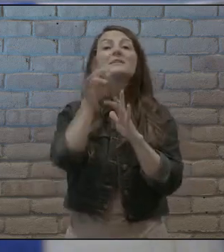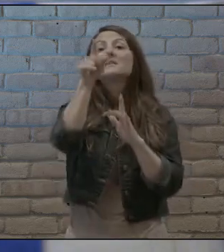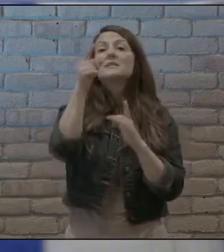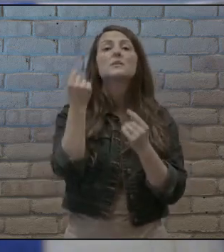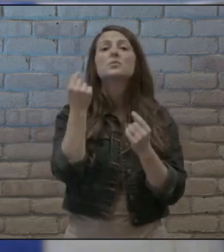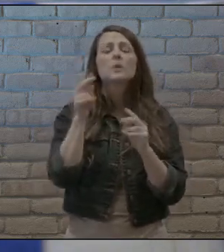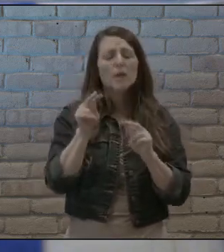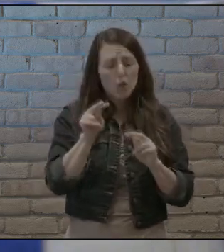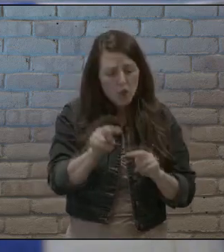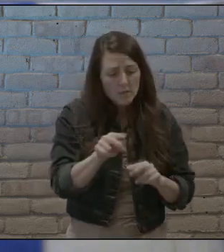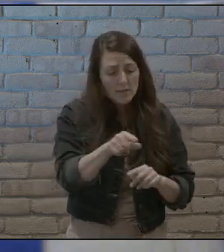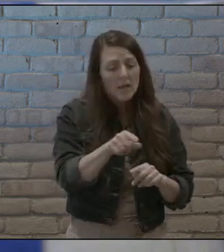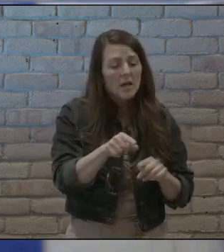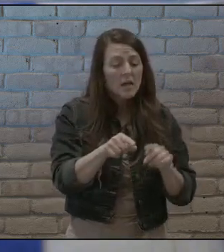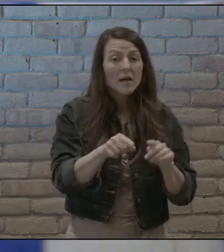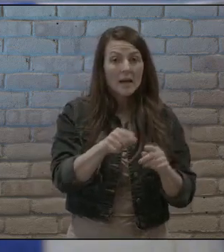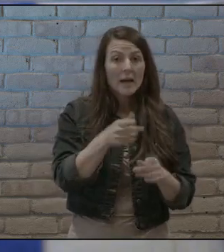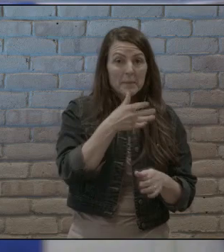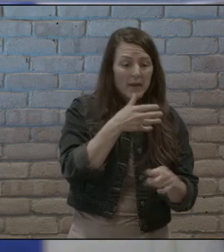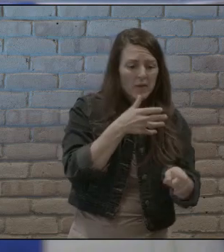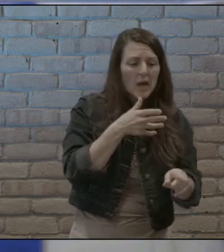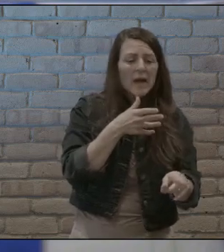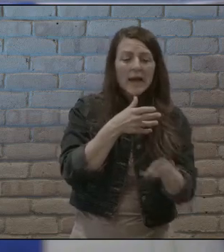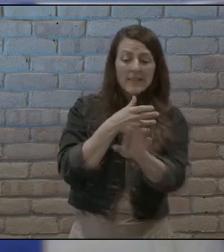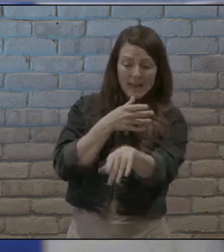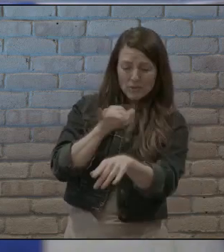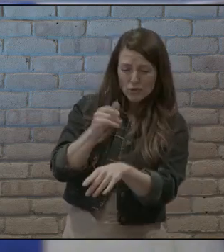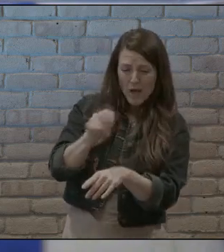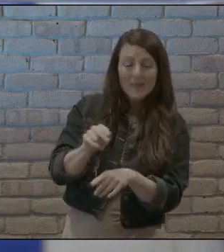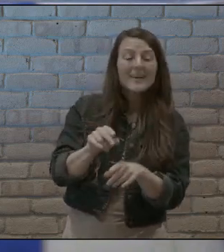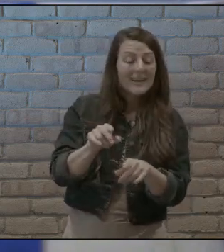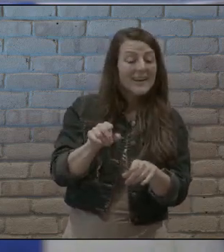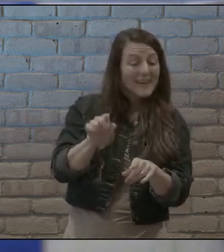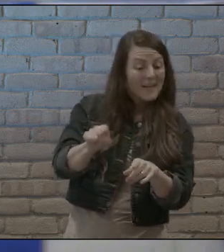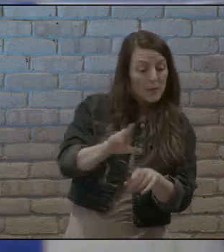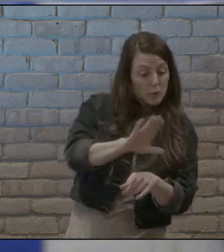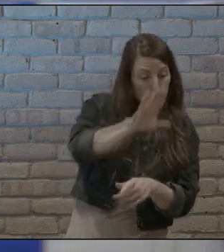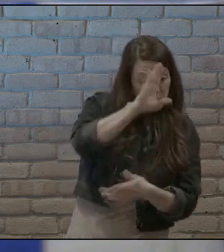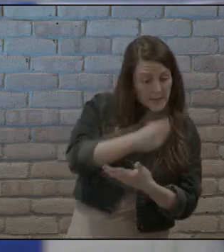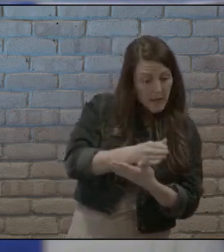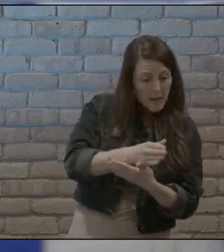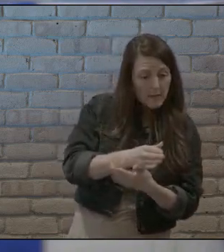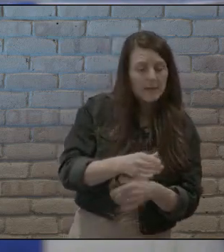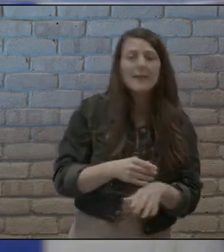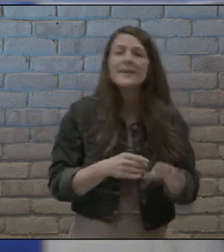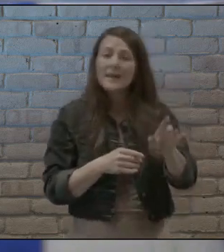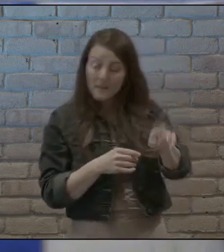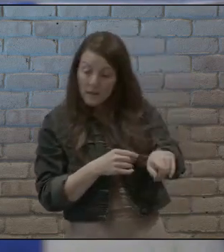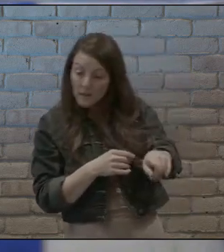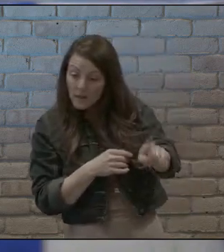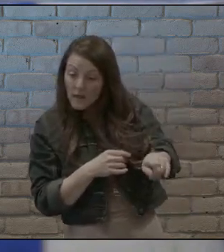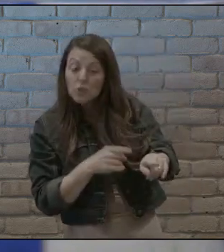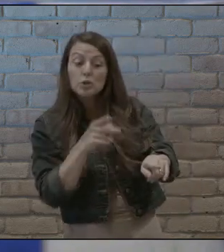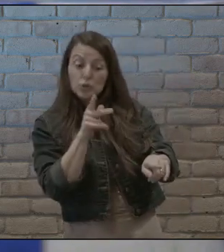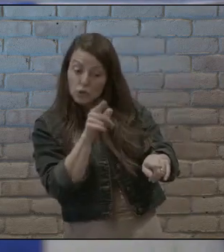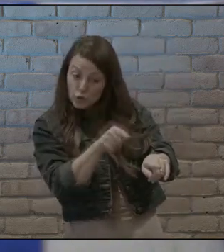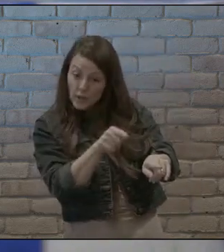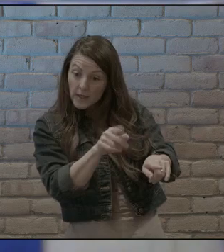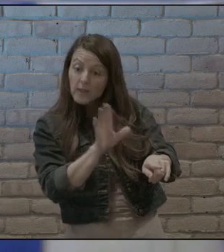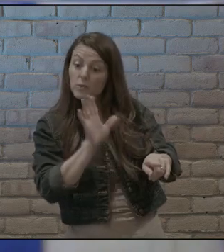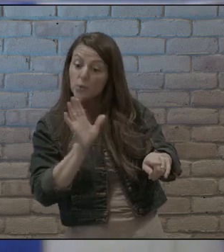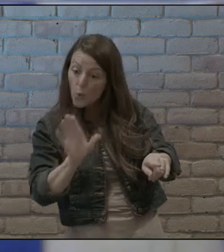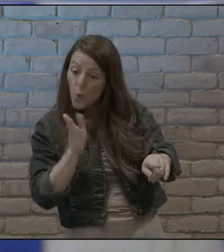at his mother and he points to the disciple John and he says, "He will be your son." And then he points to his mother and he says to John, "She will